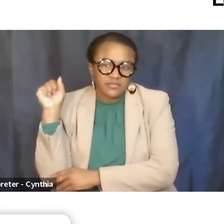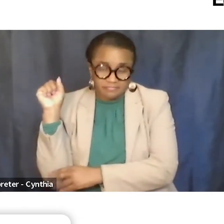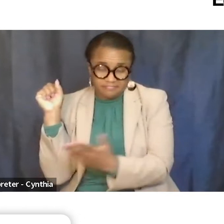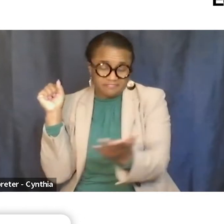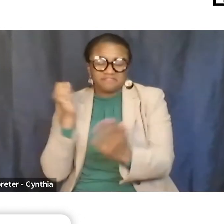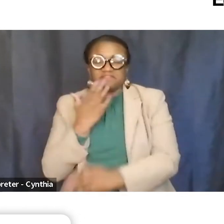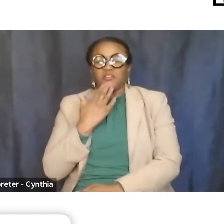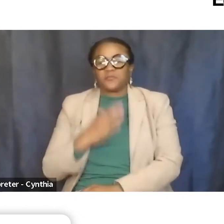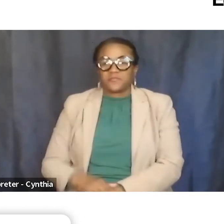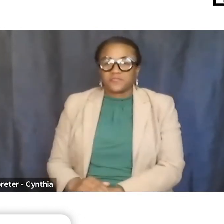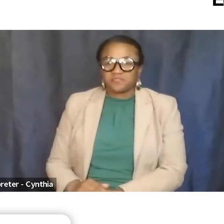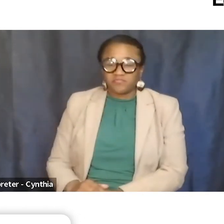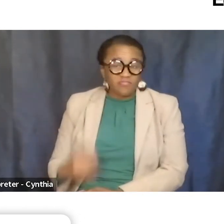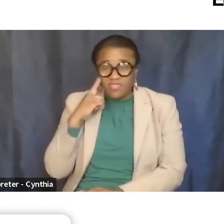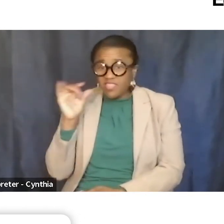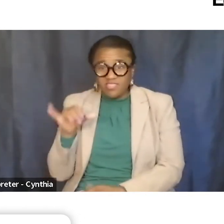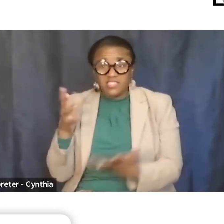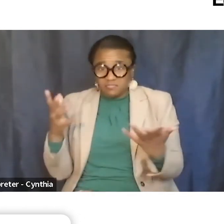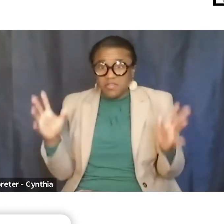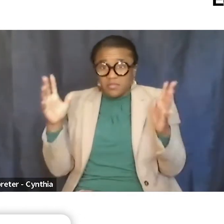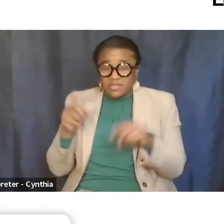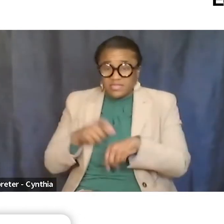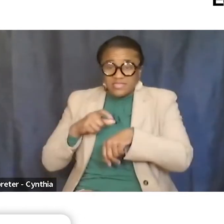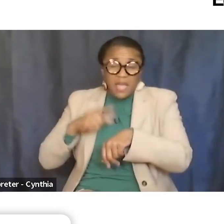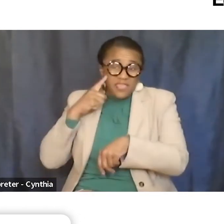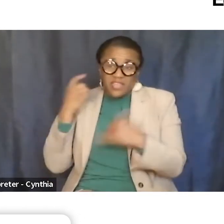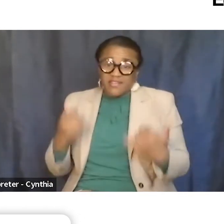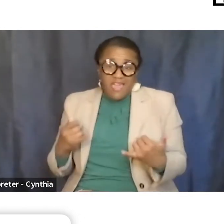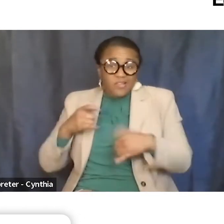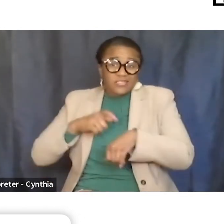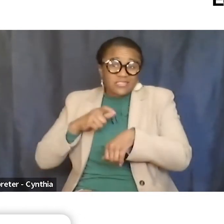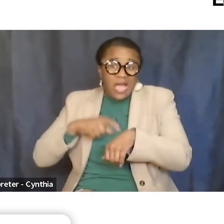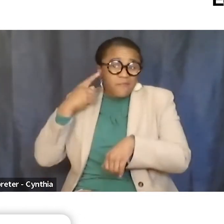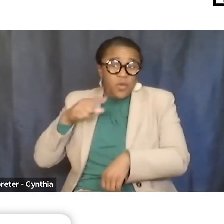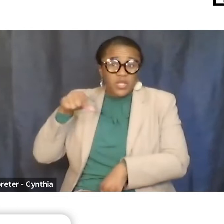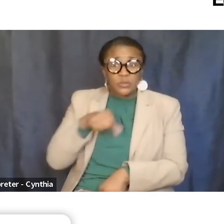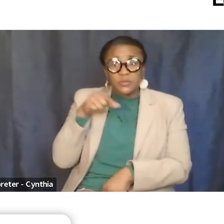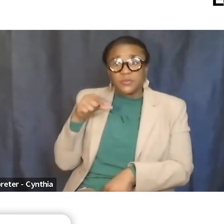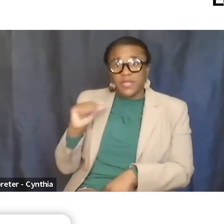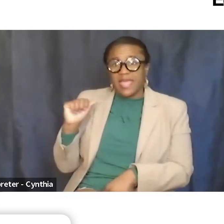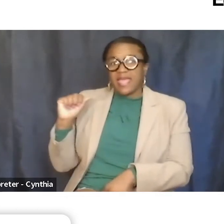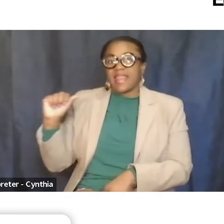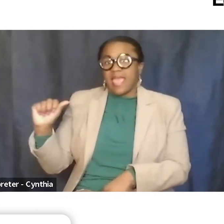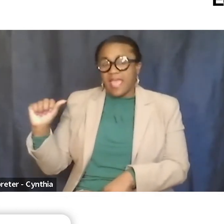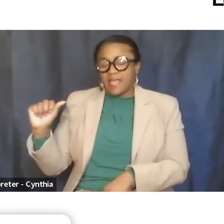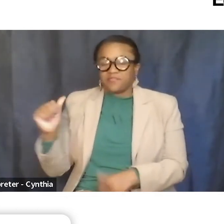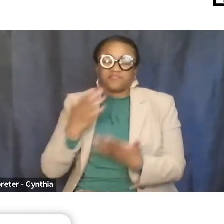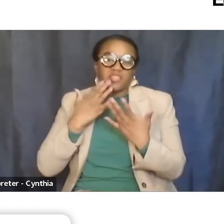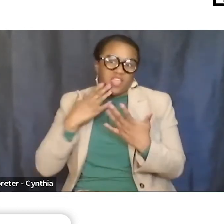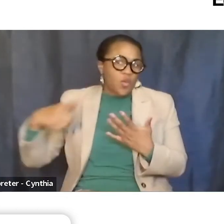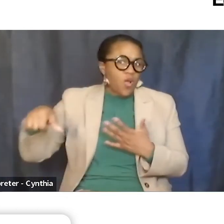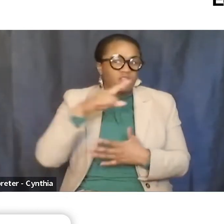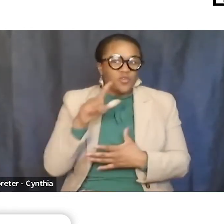Thank you. I think that that's probably time, because we're getting into the Q&A phase. Thank you everybody for